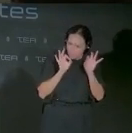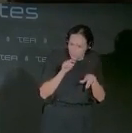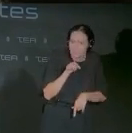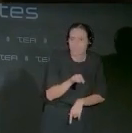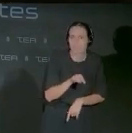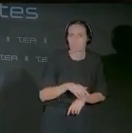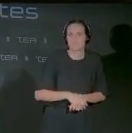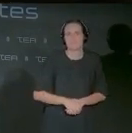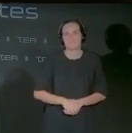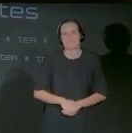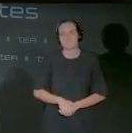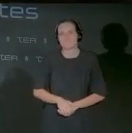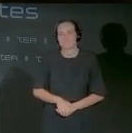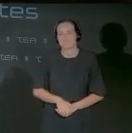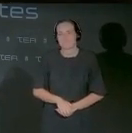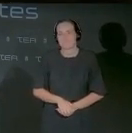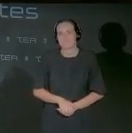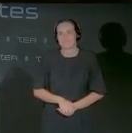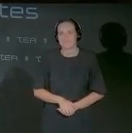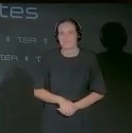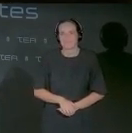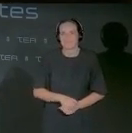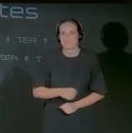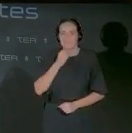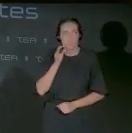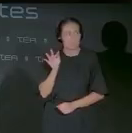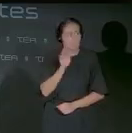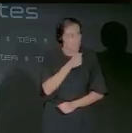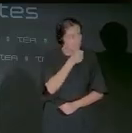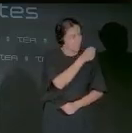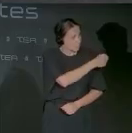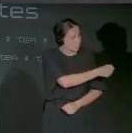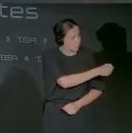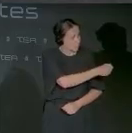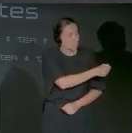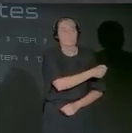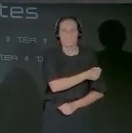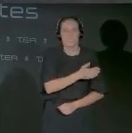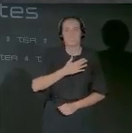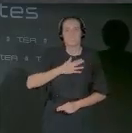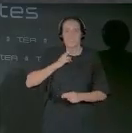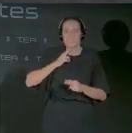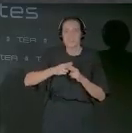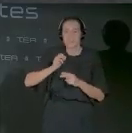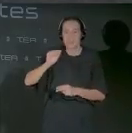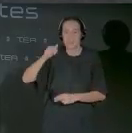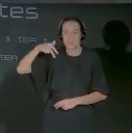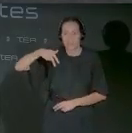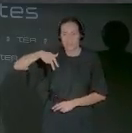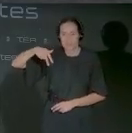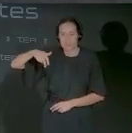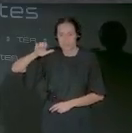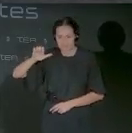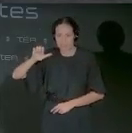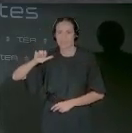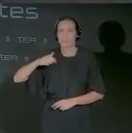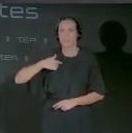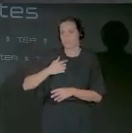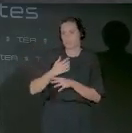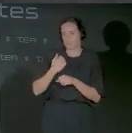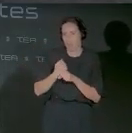We're not passing it around. Hello, Anne Becker. I work for Video Games Europe, former ISFE.